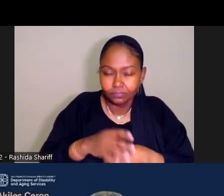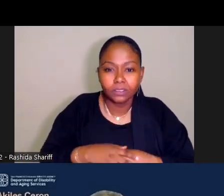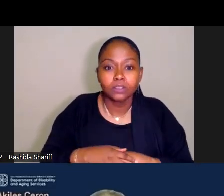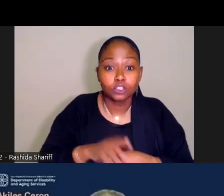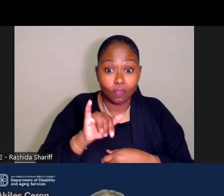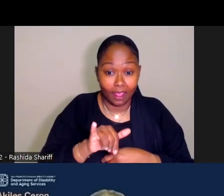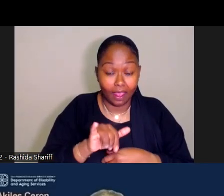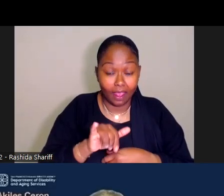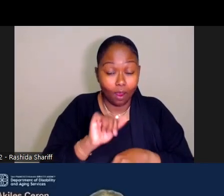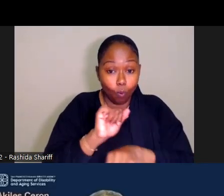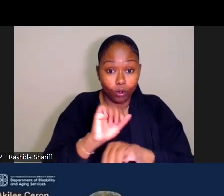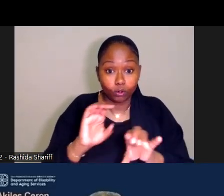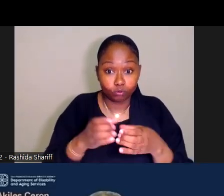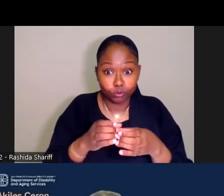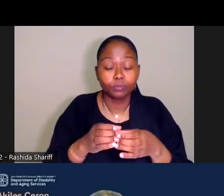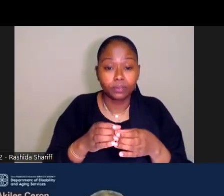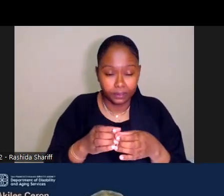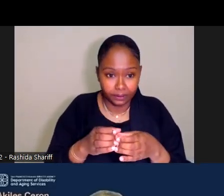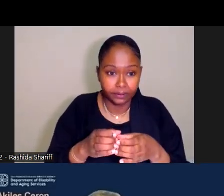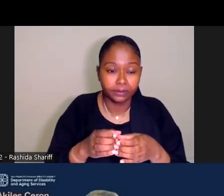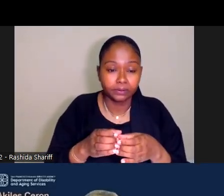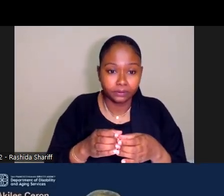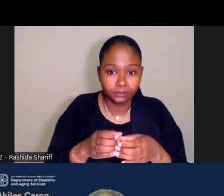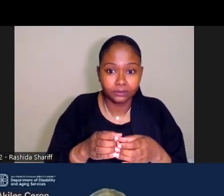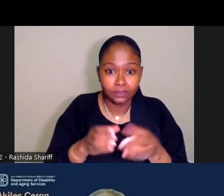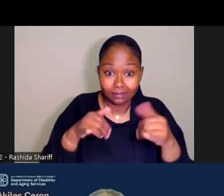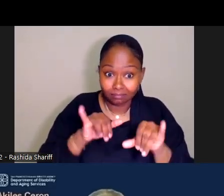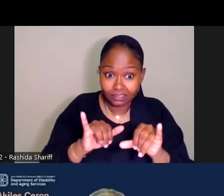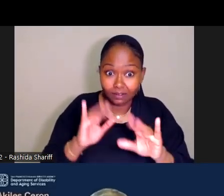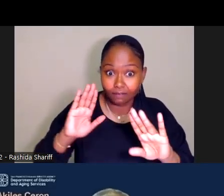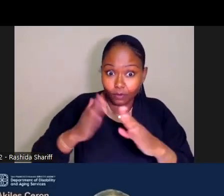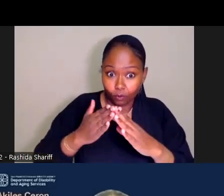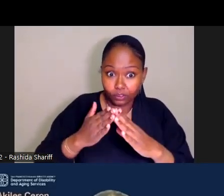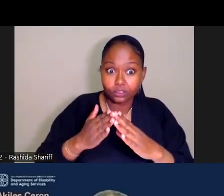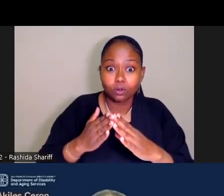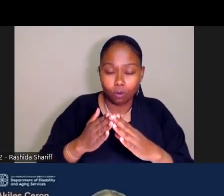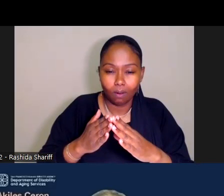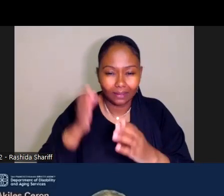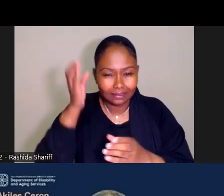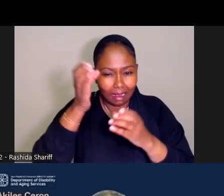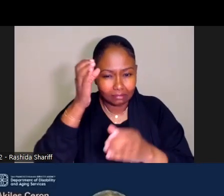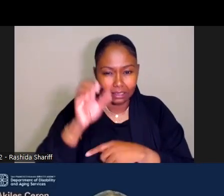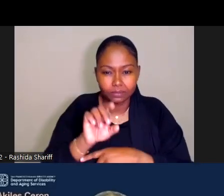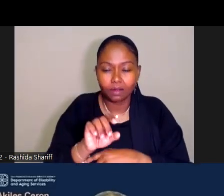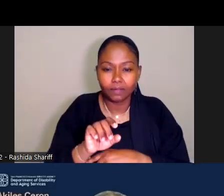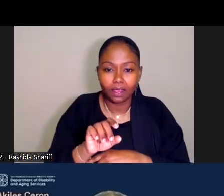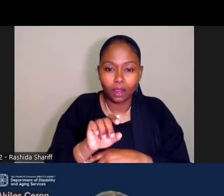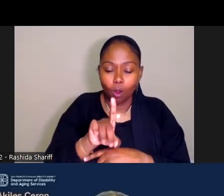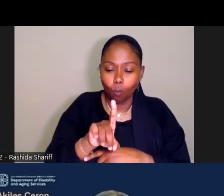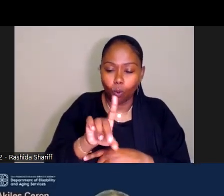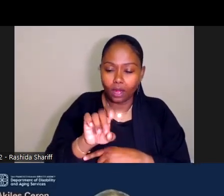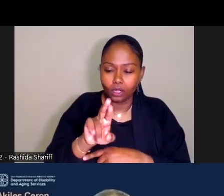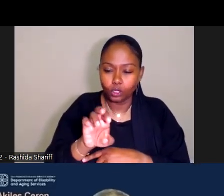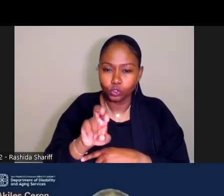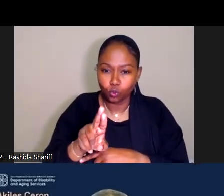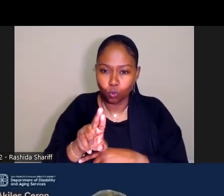thinking through some concepts like a one-door cross-reporting system where a report can be made